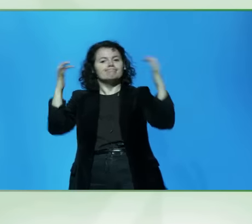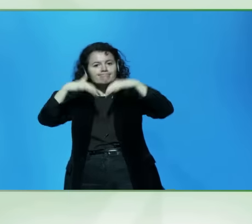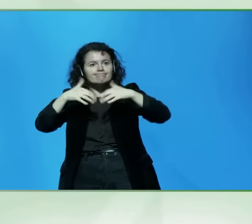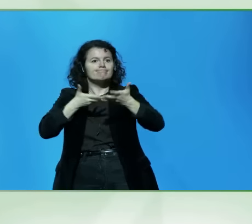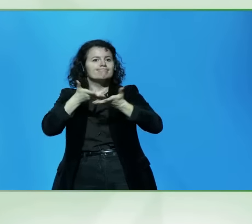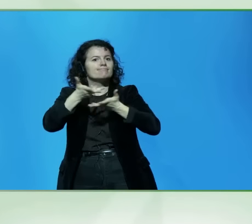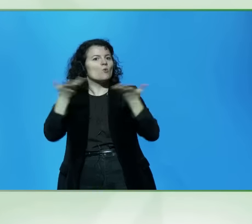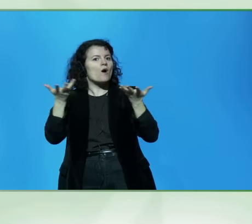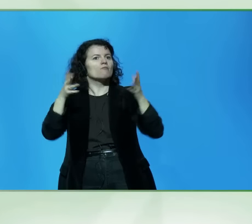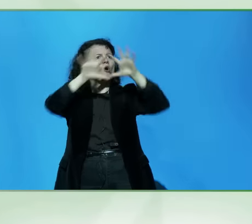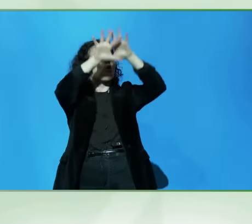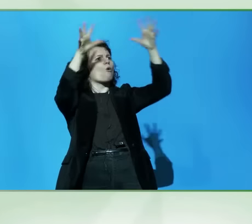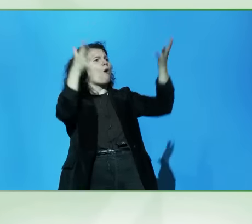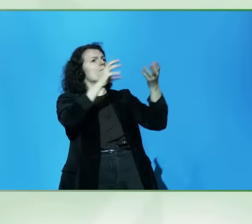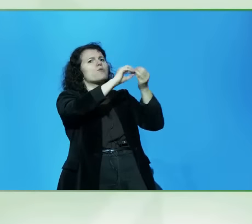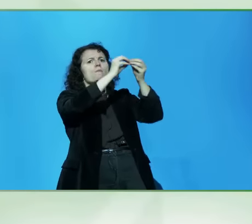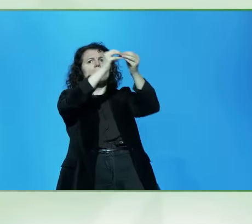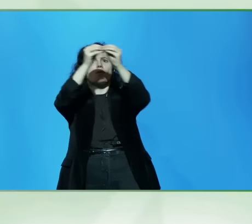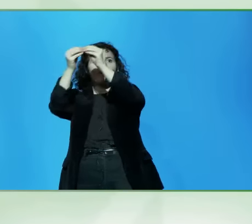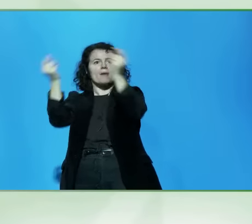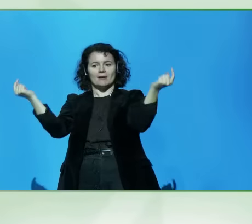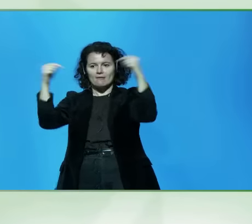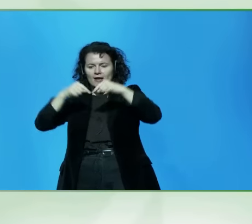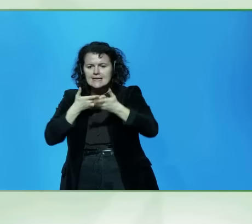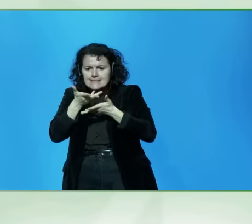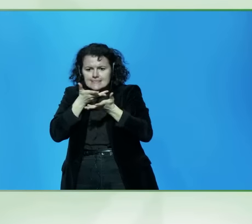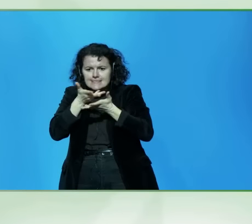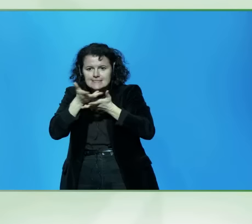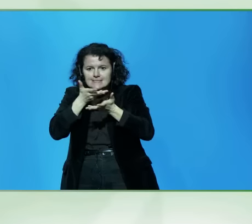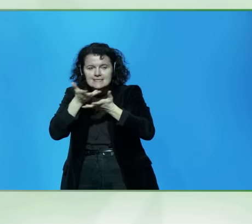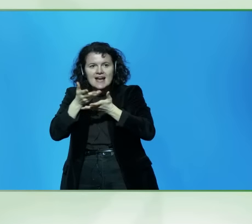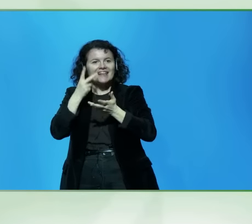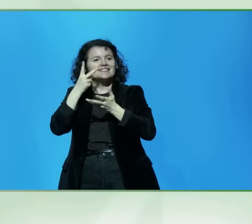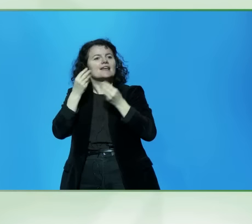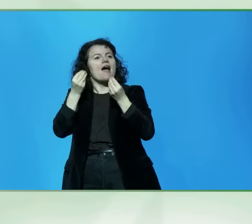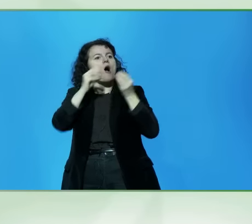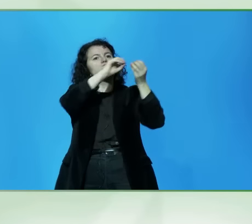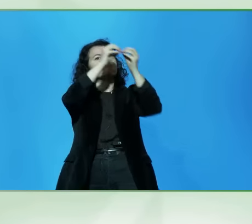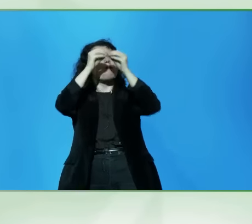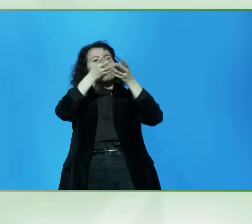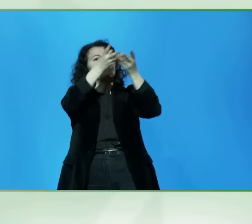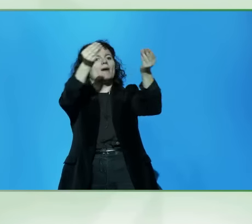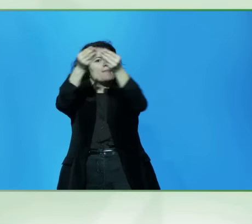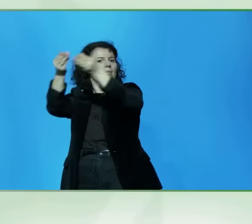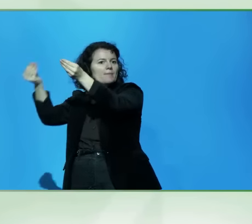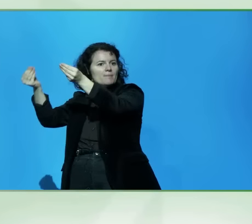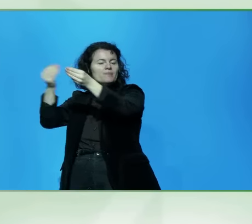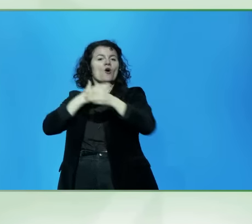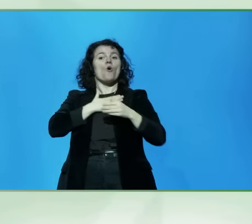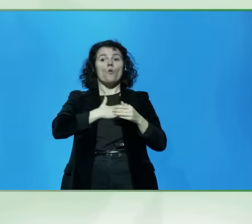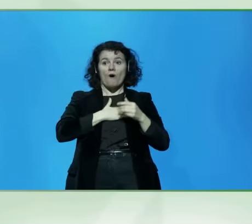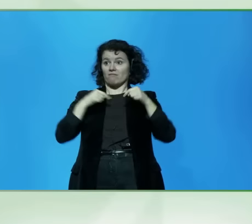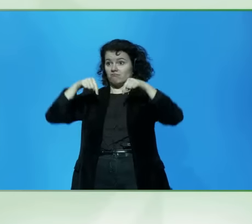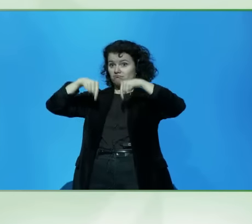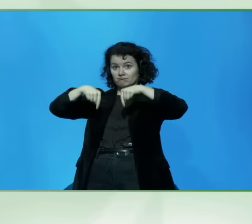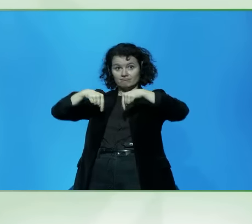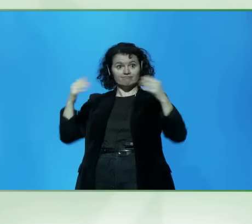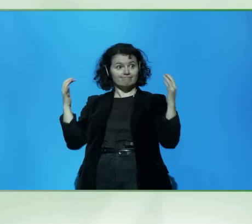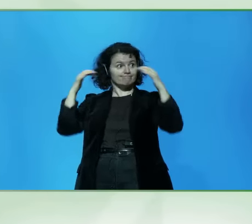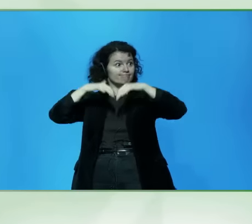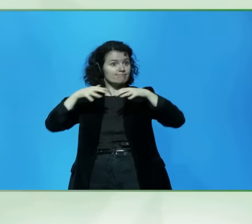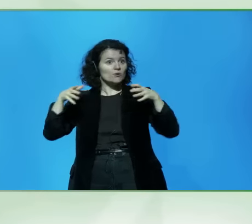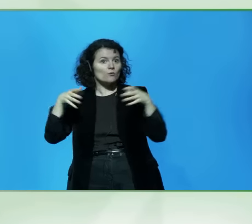a zero barrier world for everybody. We're extremely humbled